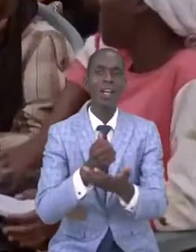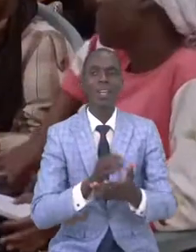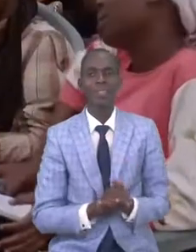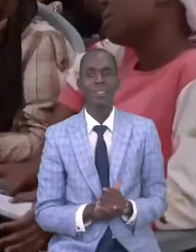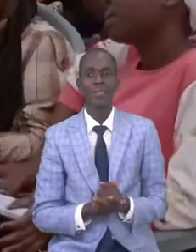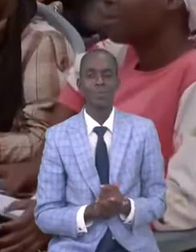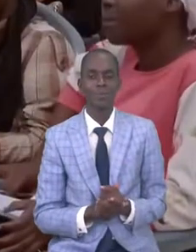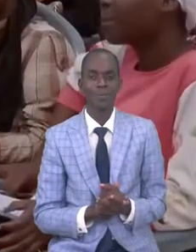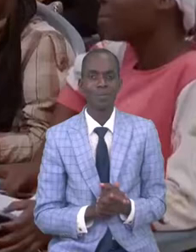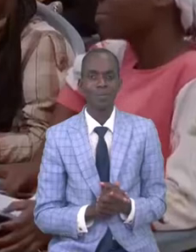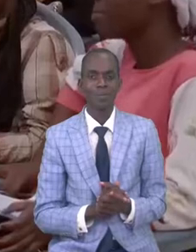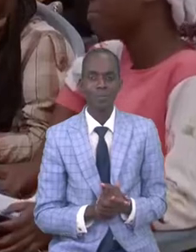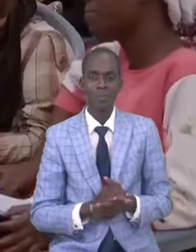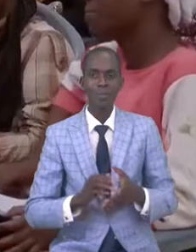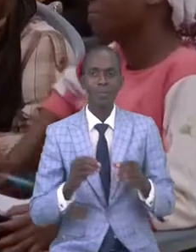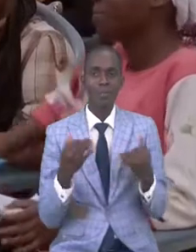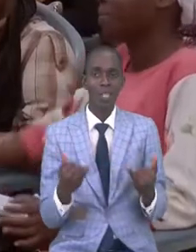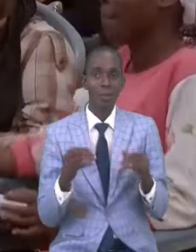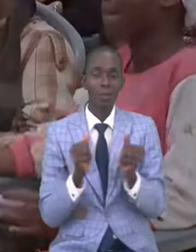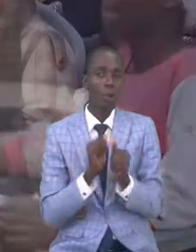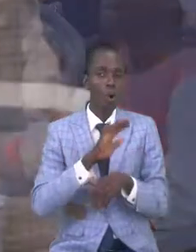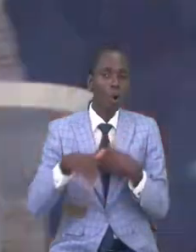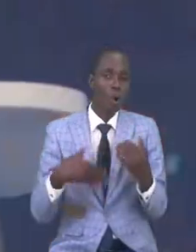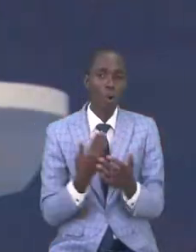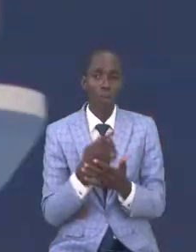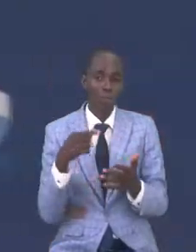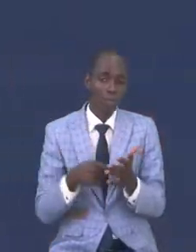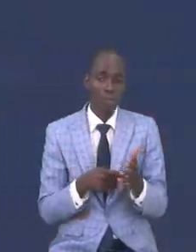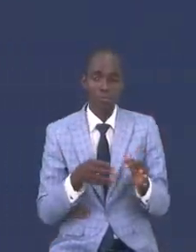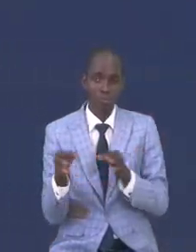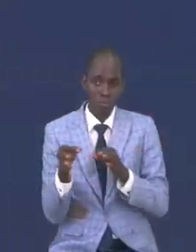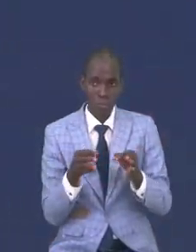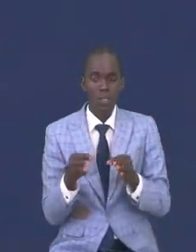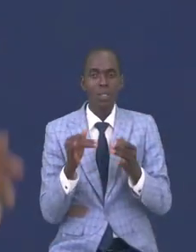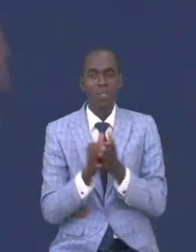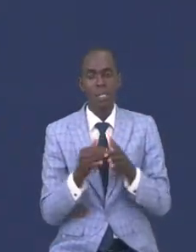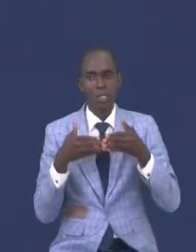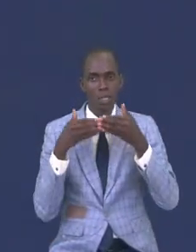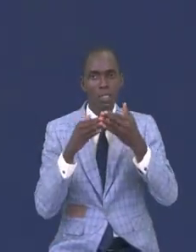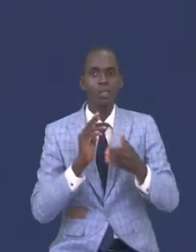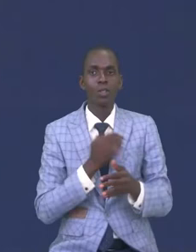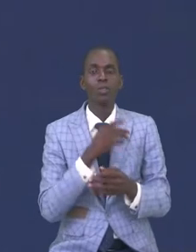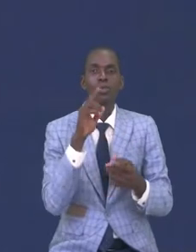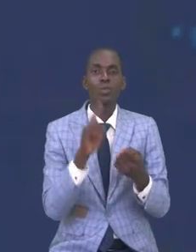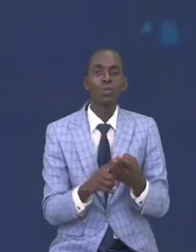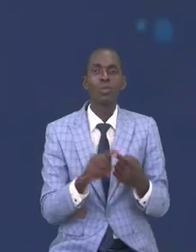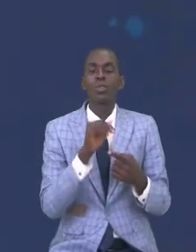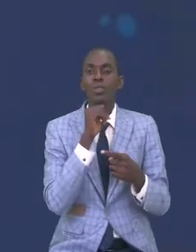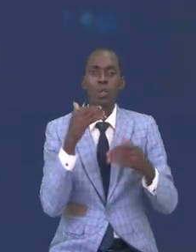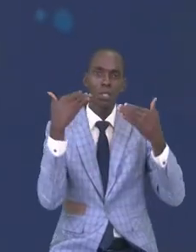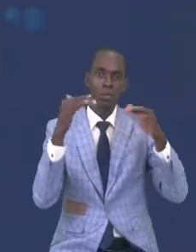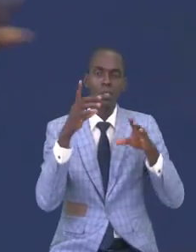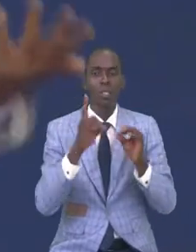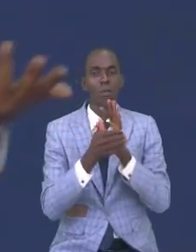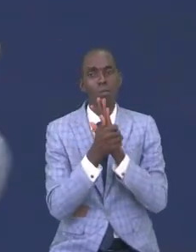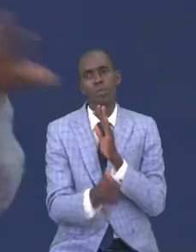the combination of all that now leads us to unlimited potential.